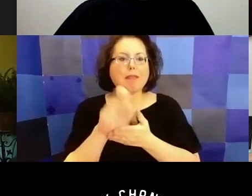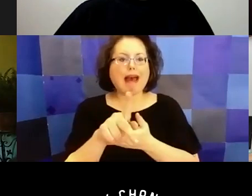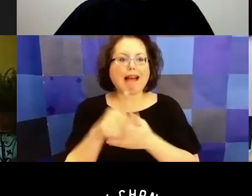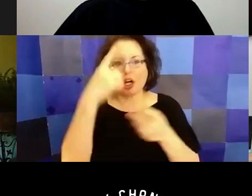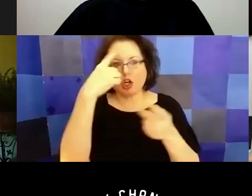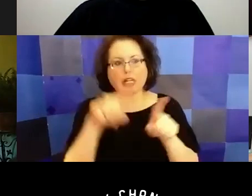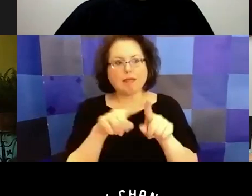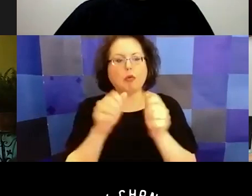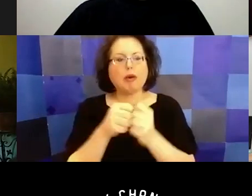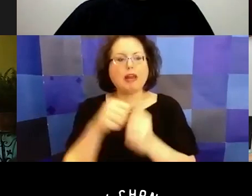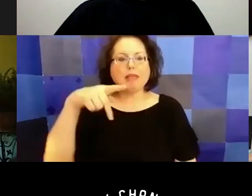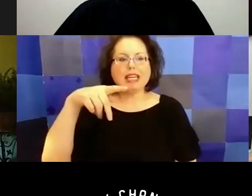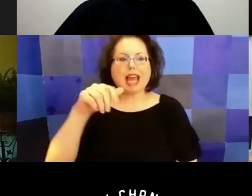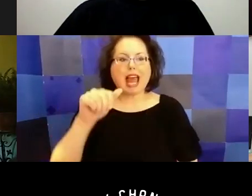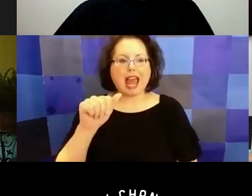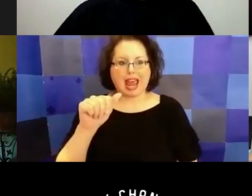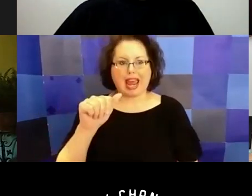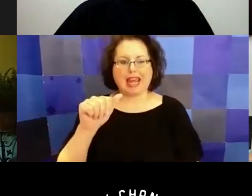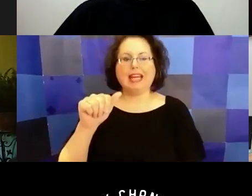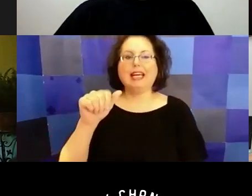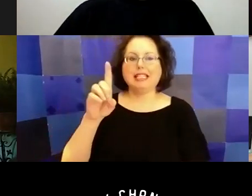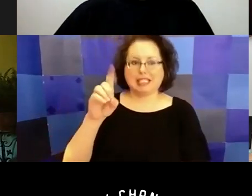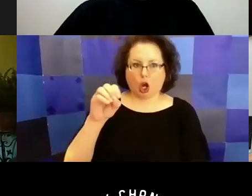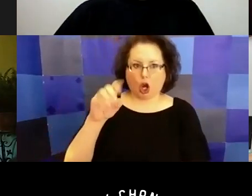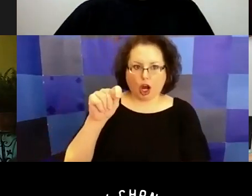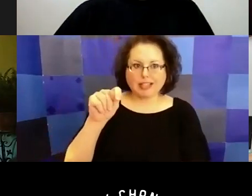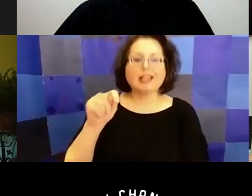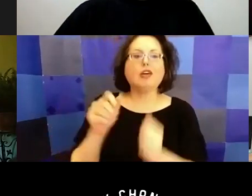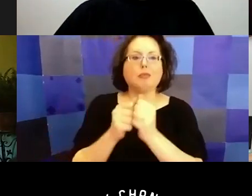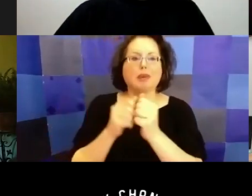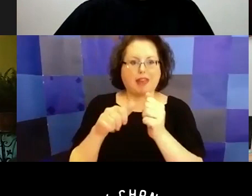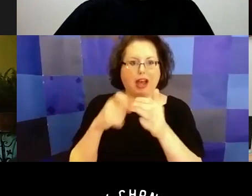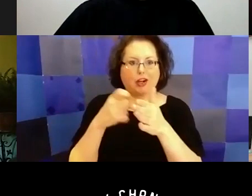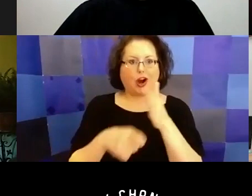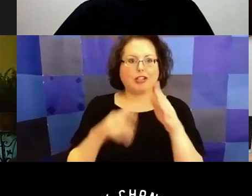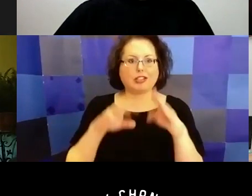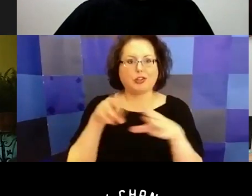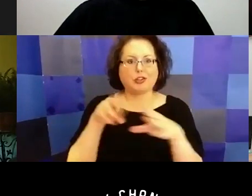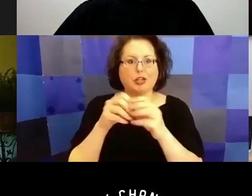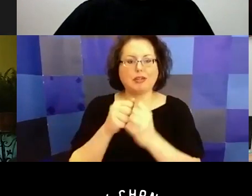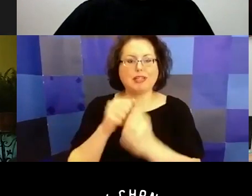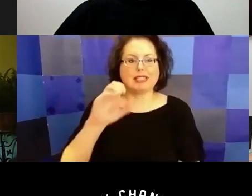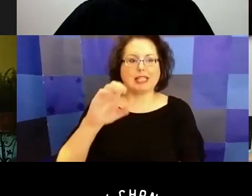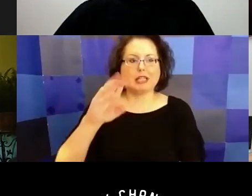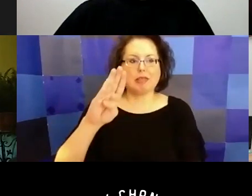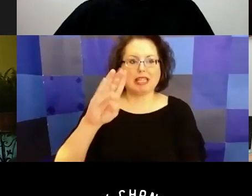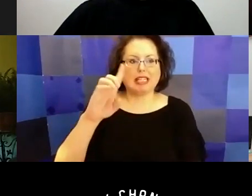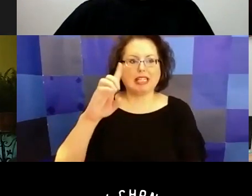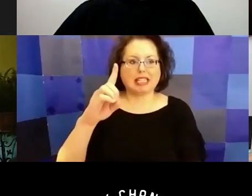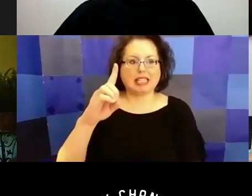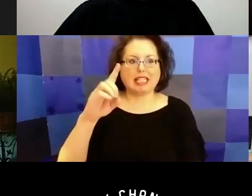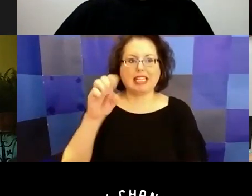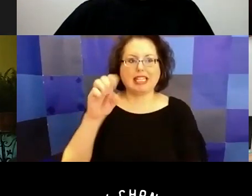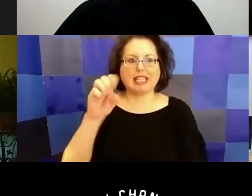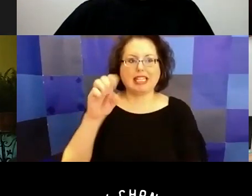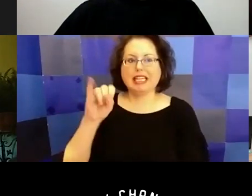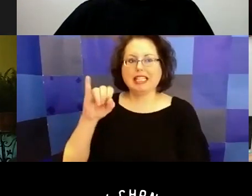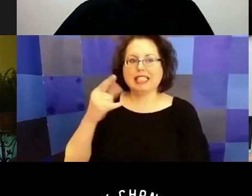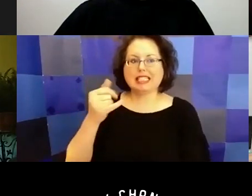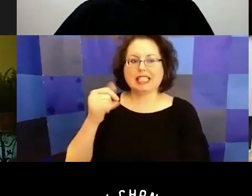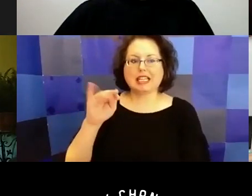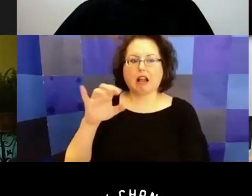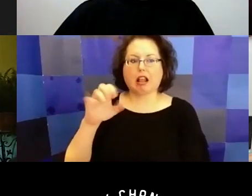Department of Transportation for costs associated with the CVD Signals Project and providing for the payment